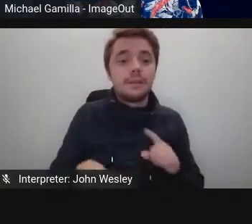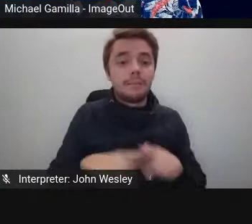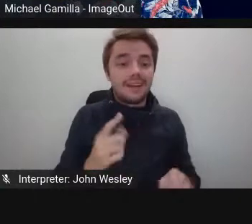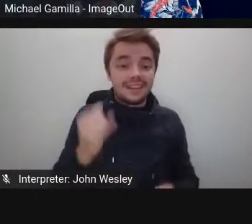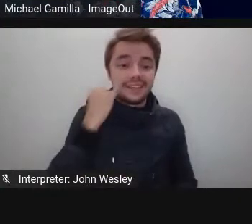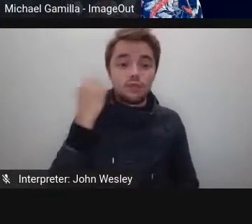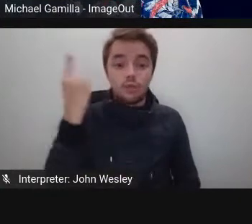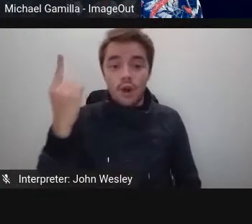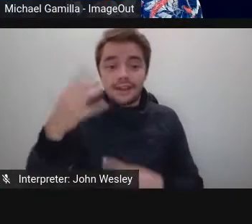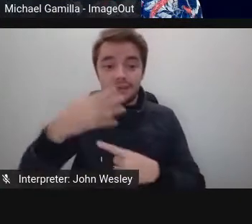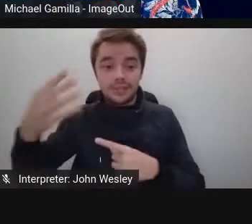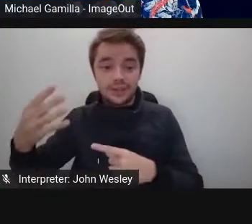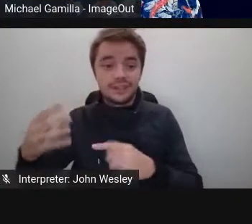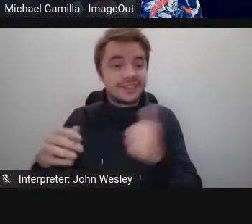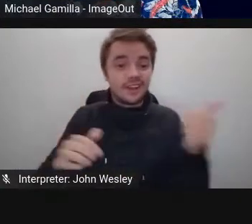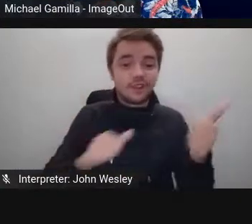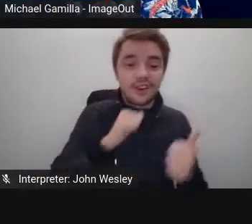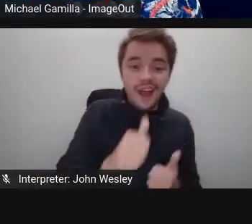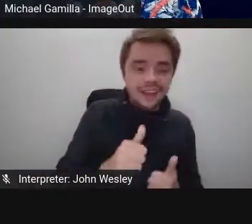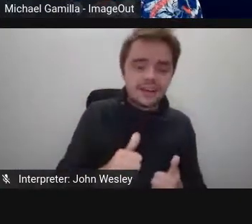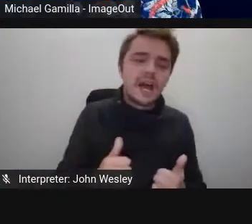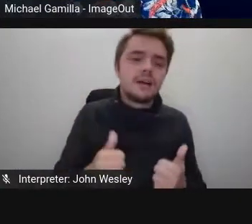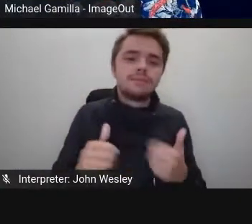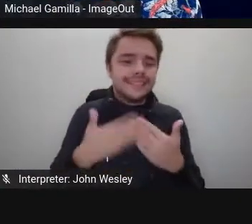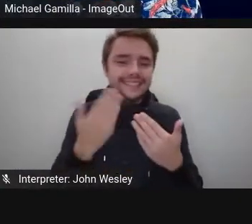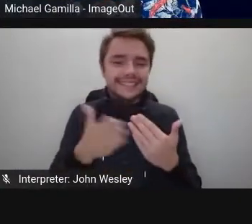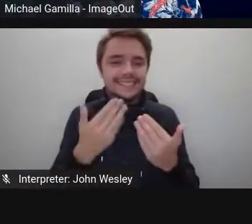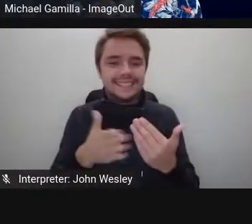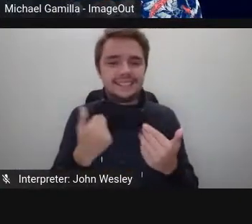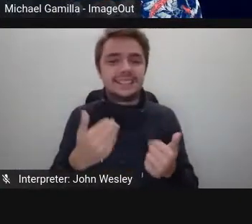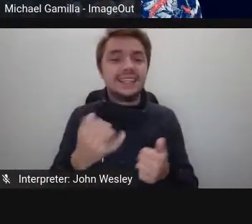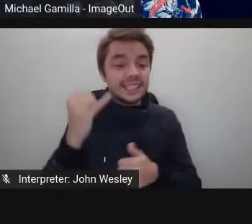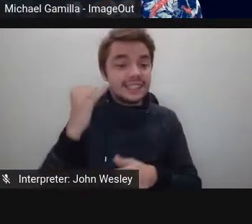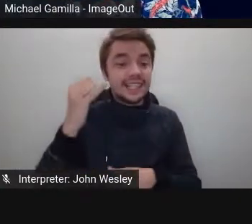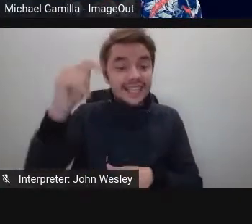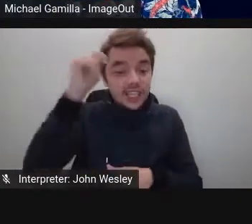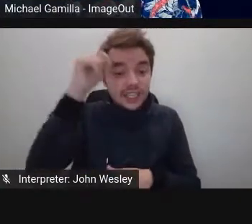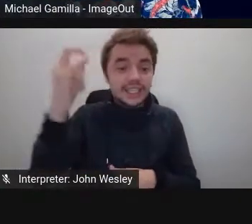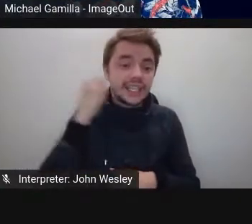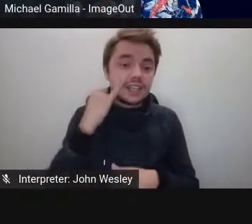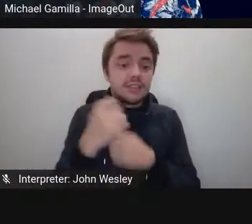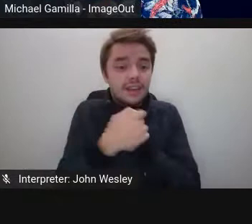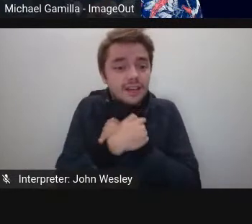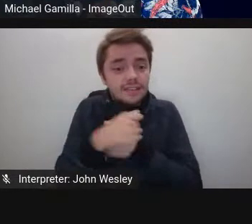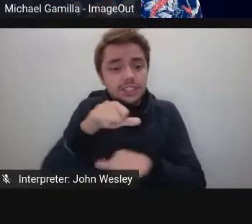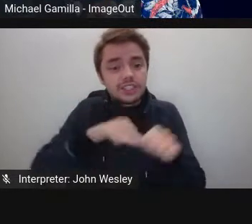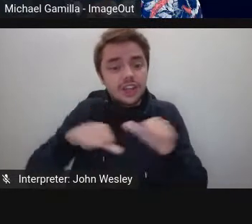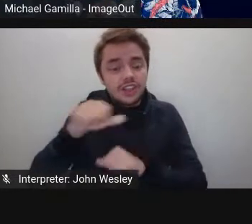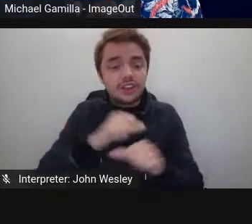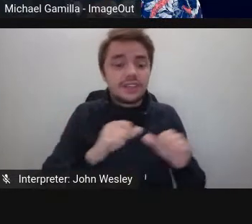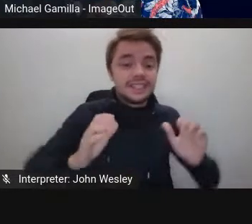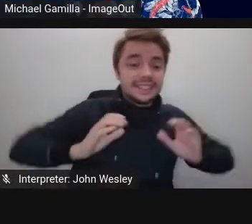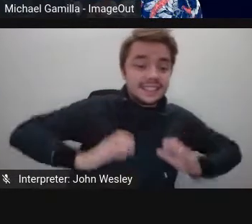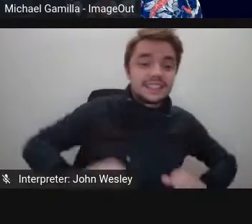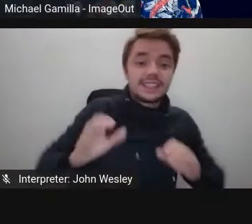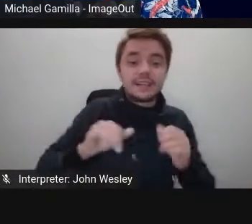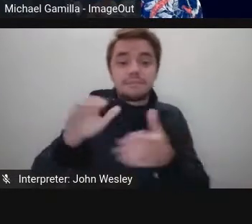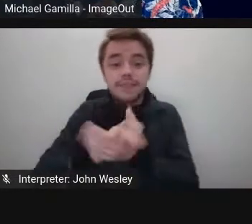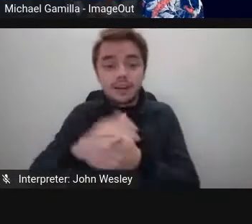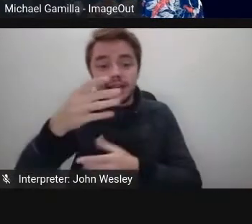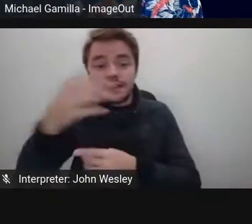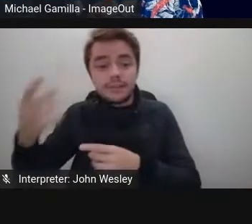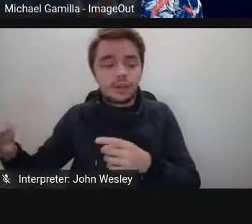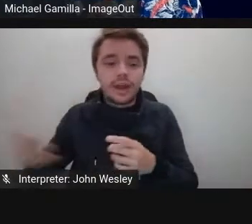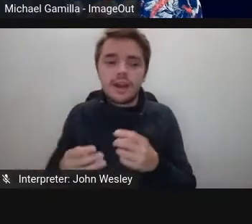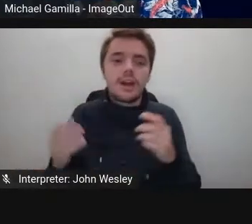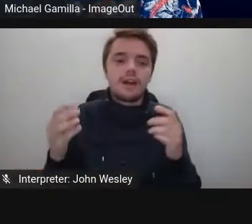was not, it made it too easy. Because in theory, if they loved each other so much, the citizen can just marry the immigrant, story's over,